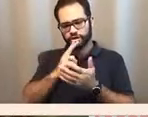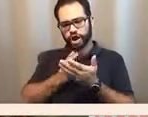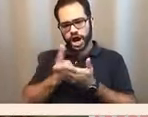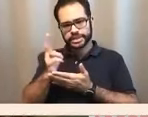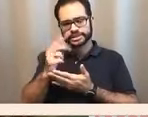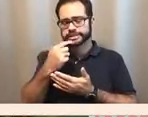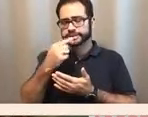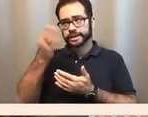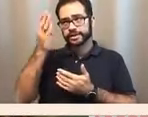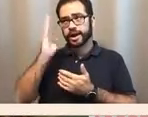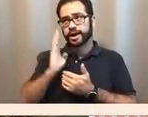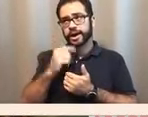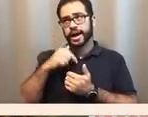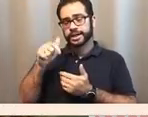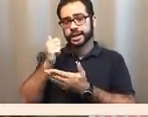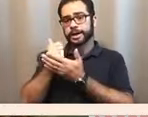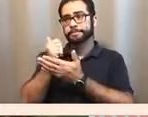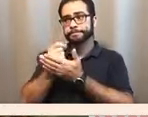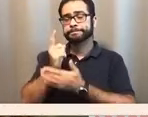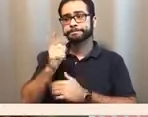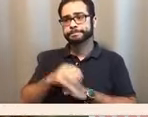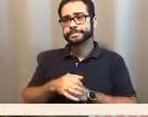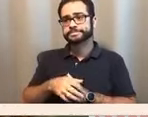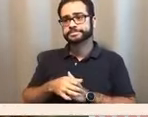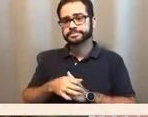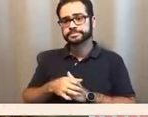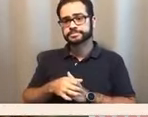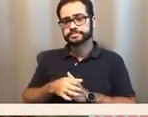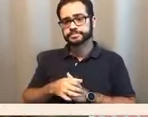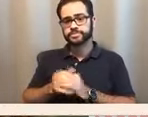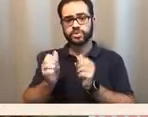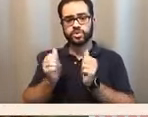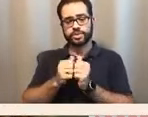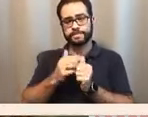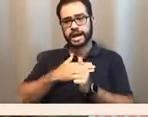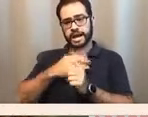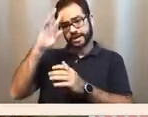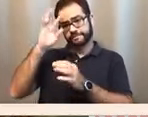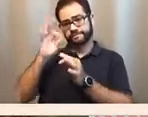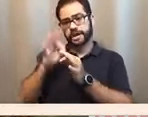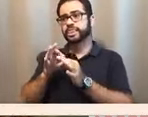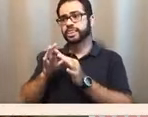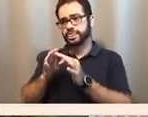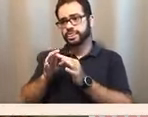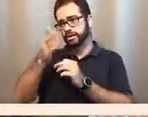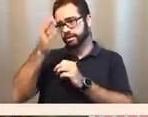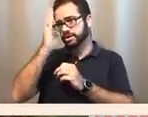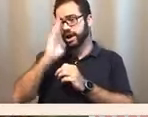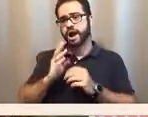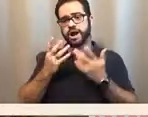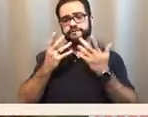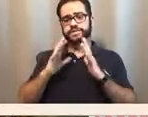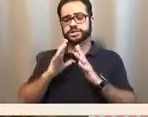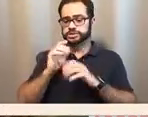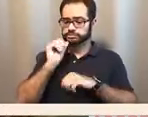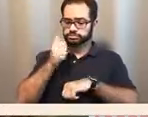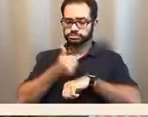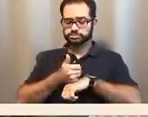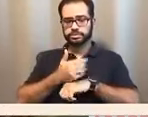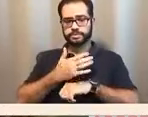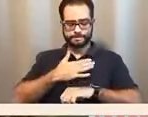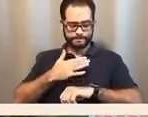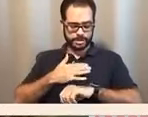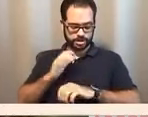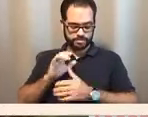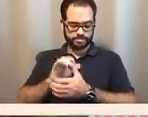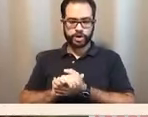I need help. And by my faith, God has restored my marriage, put